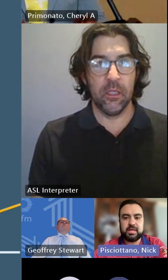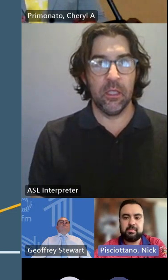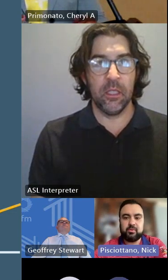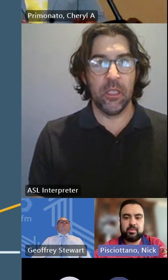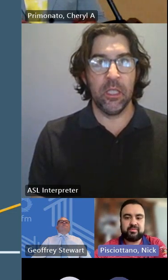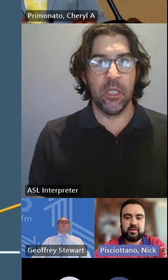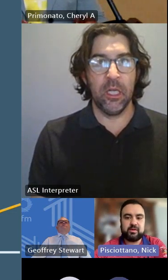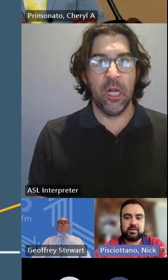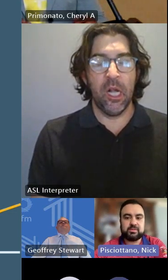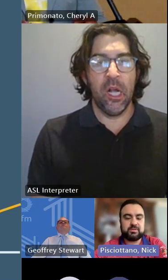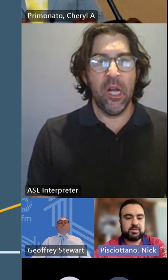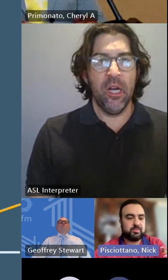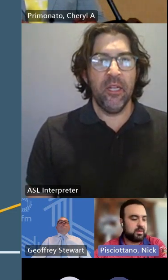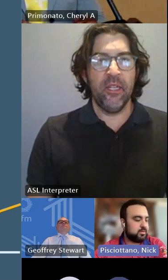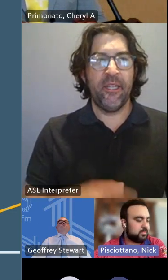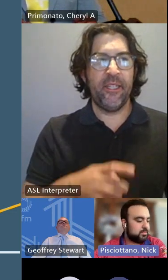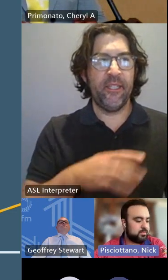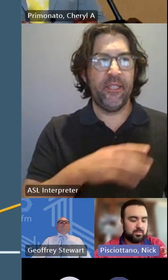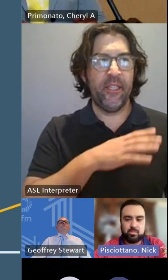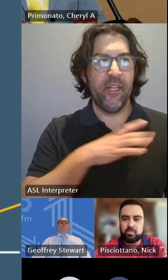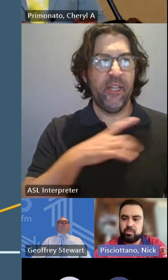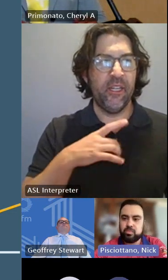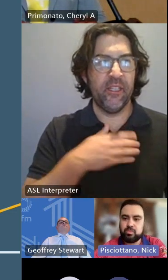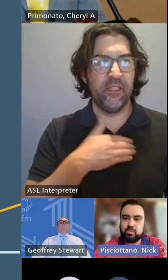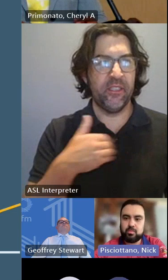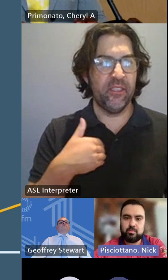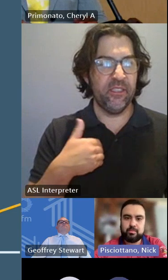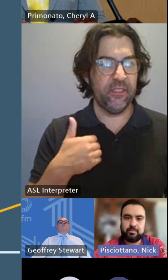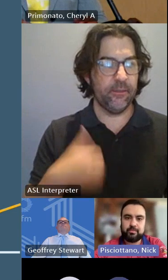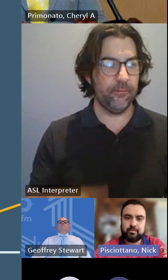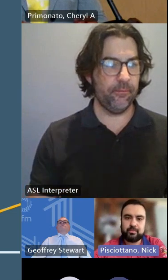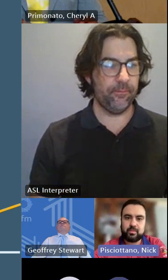Thank you. Does any board member have any questions for Ms. Brown?